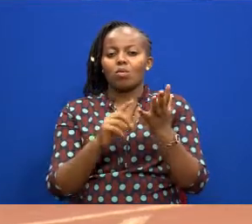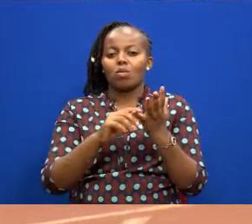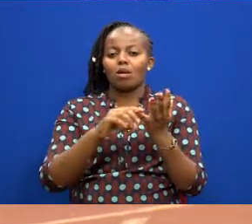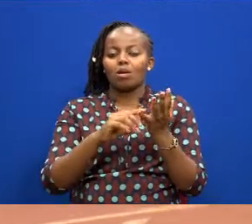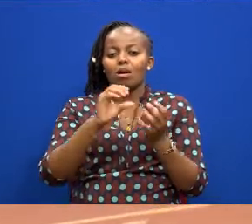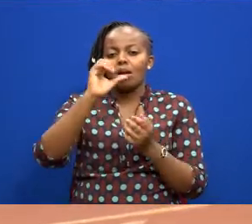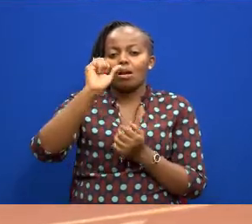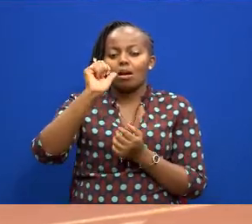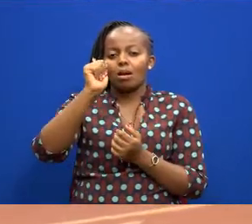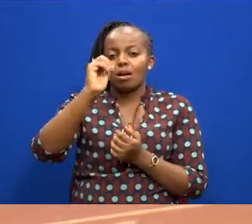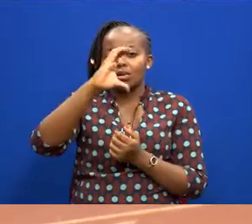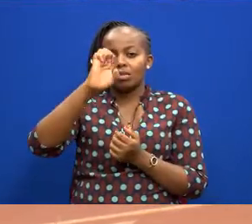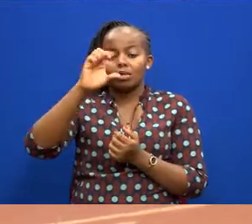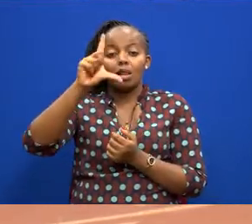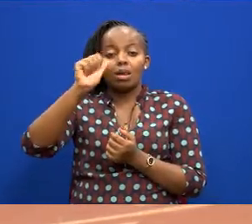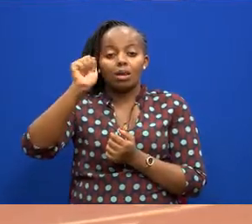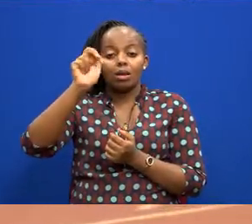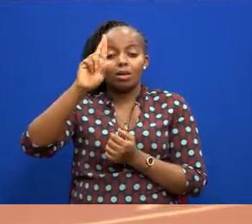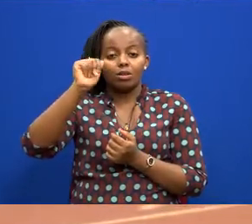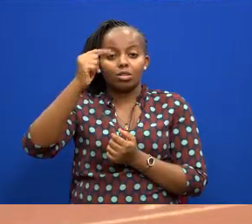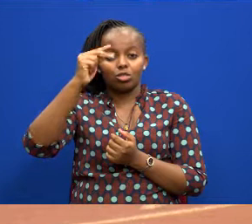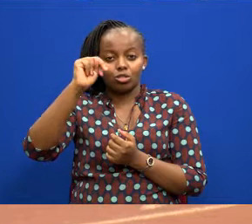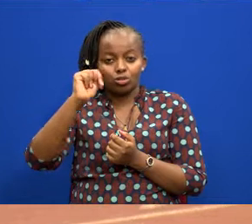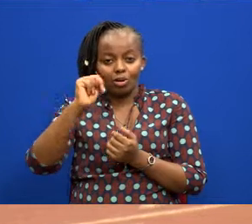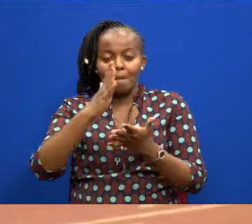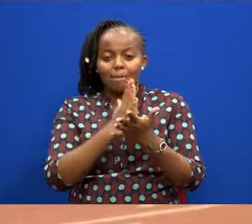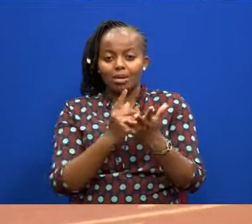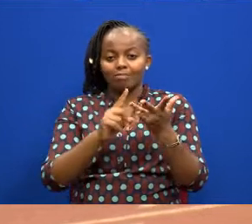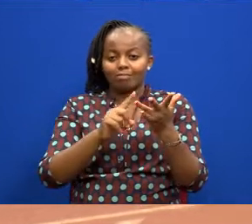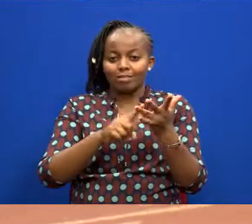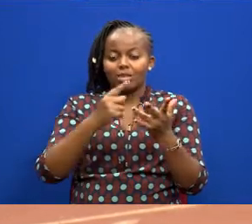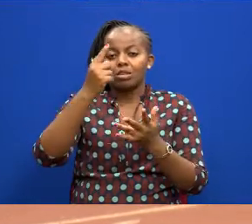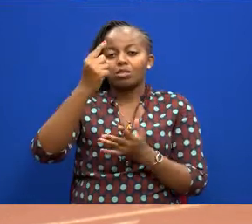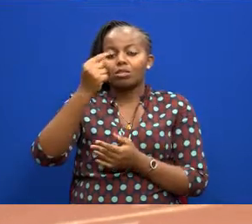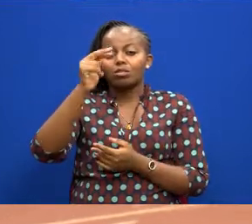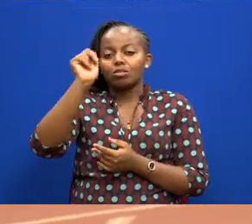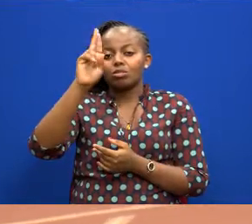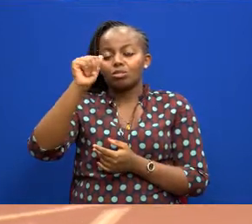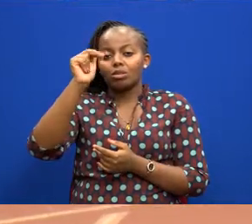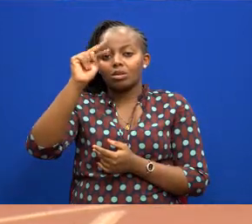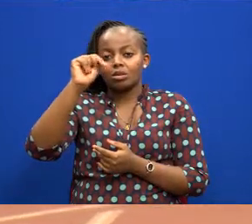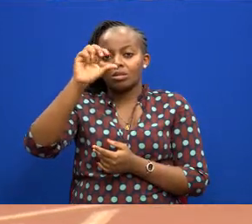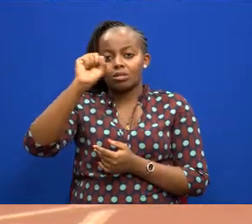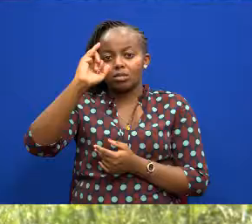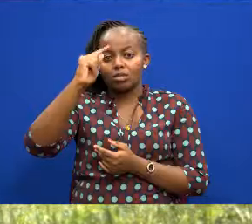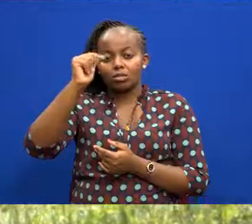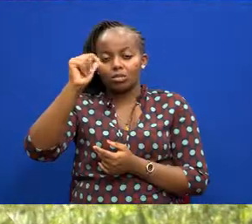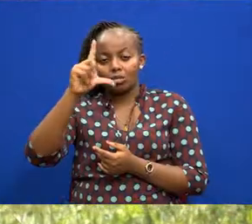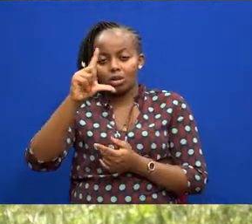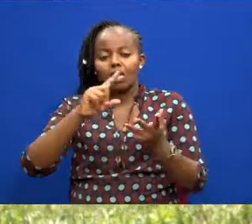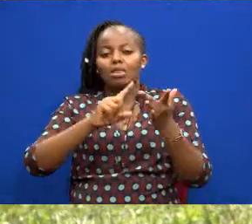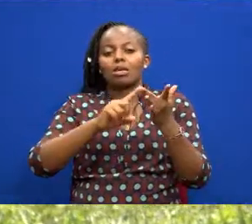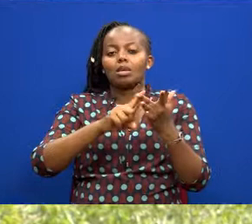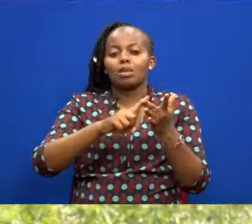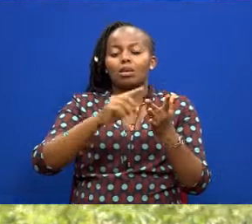The first phase was the acceleration phase. The second phase is the transition phase. The third phase is